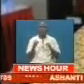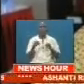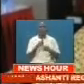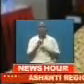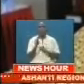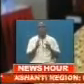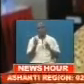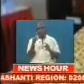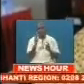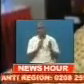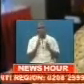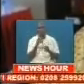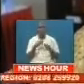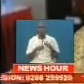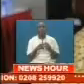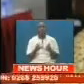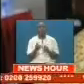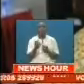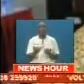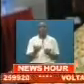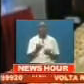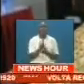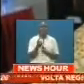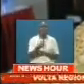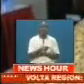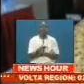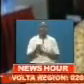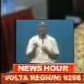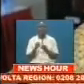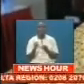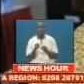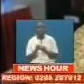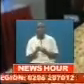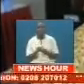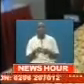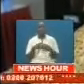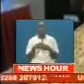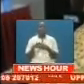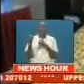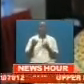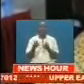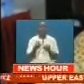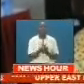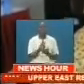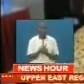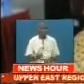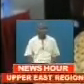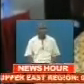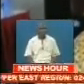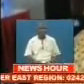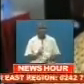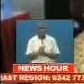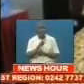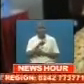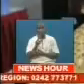for the people. You know, today in Ghana, there are a lot of microwaves being imported into the country and all that. So this